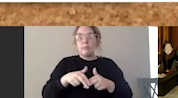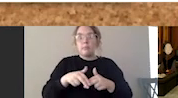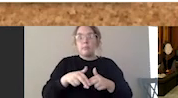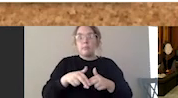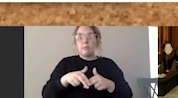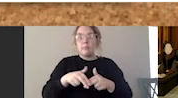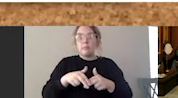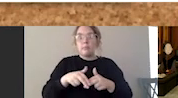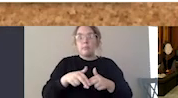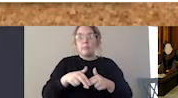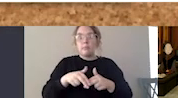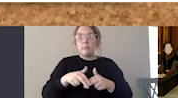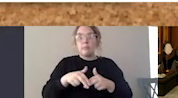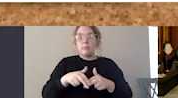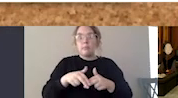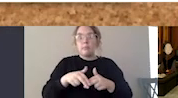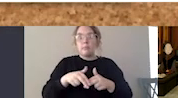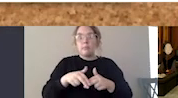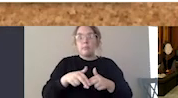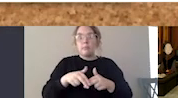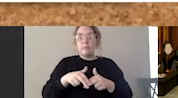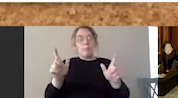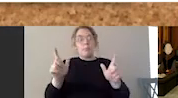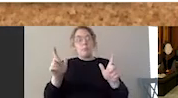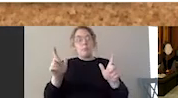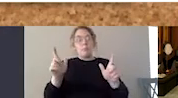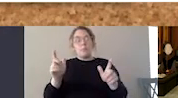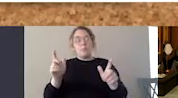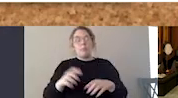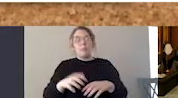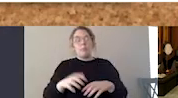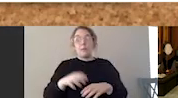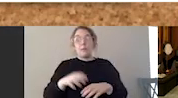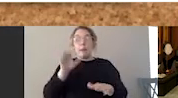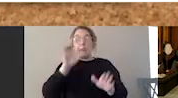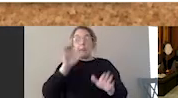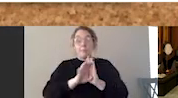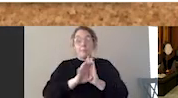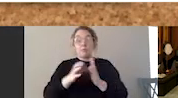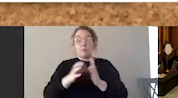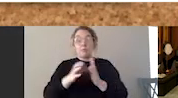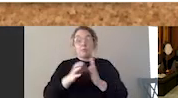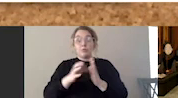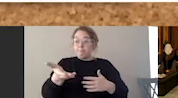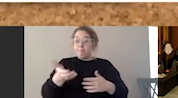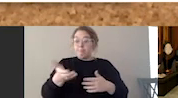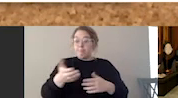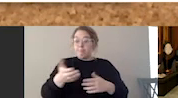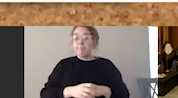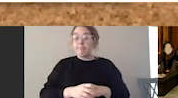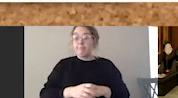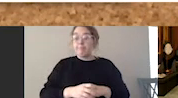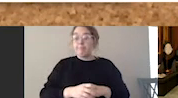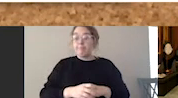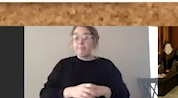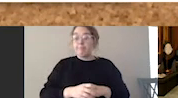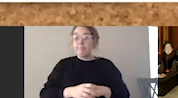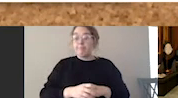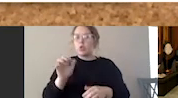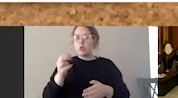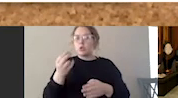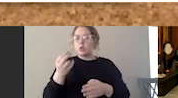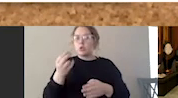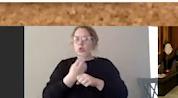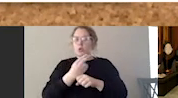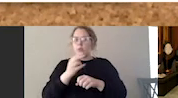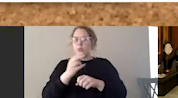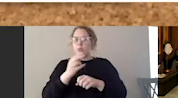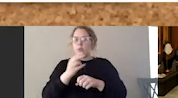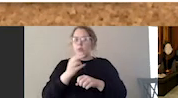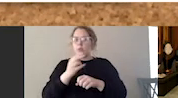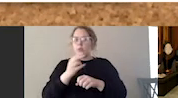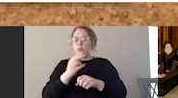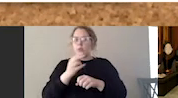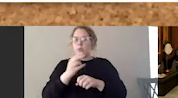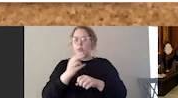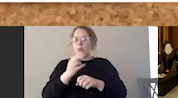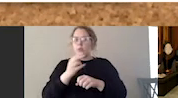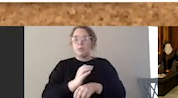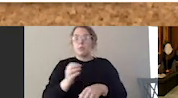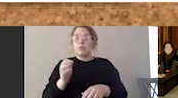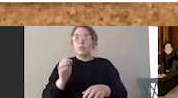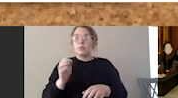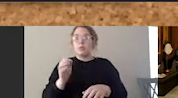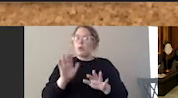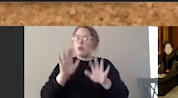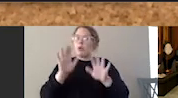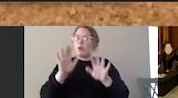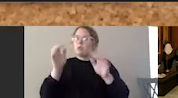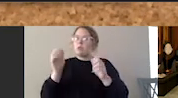to there you have your picture. And you can also use this function, and this is what's really cool, with videos. If